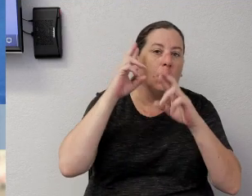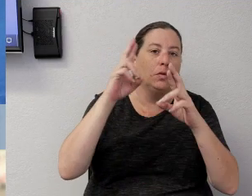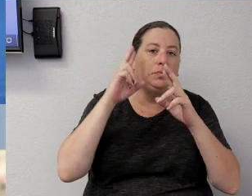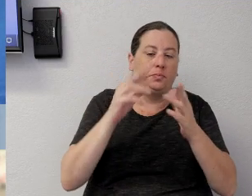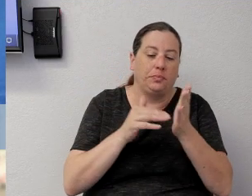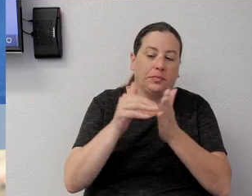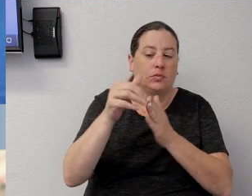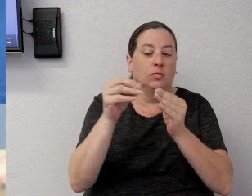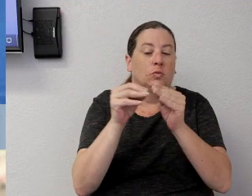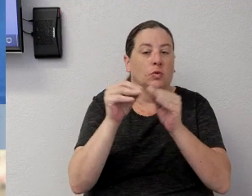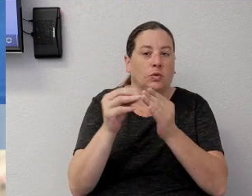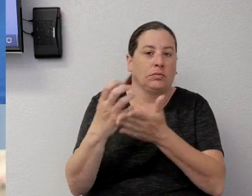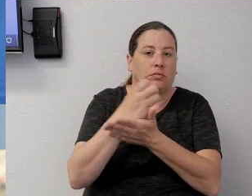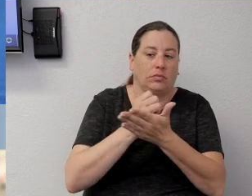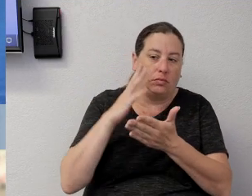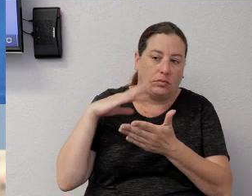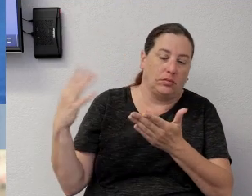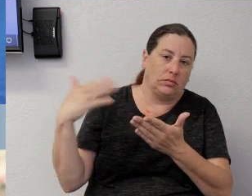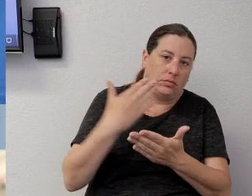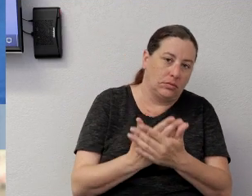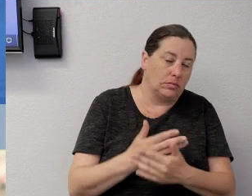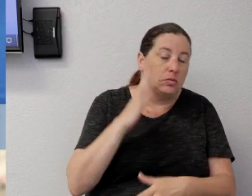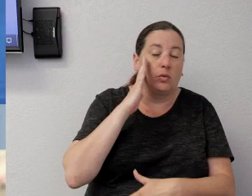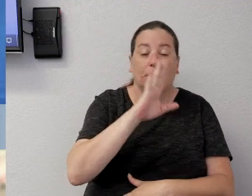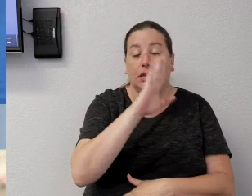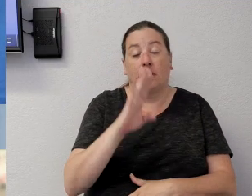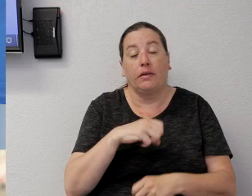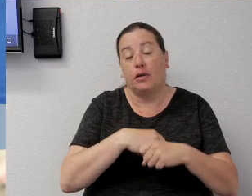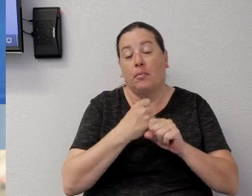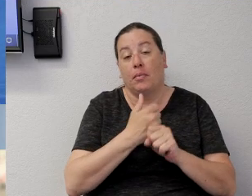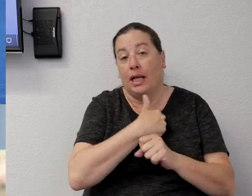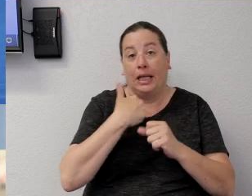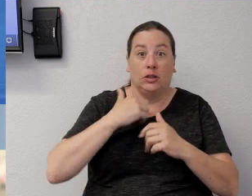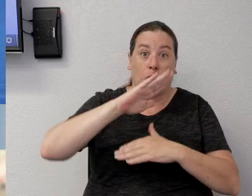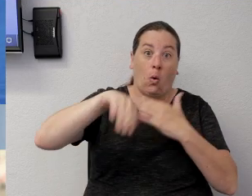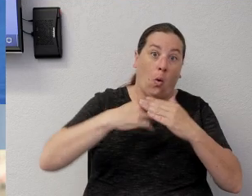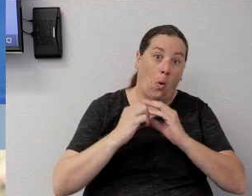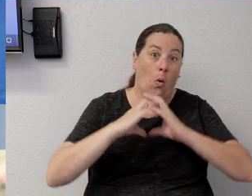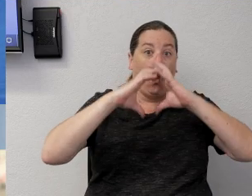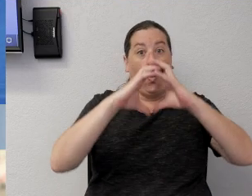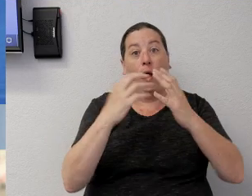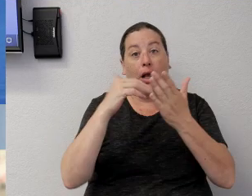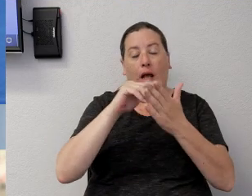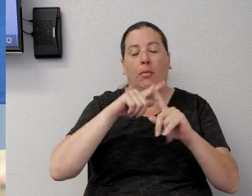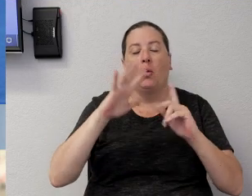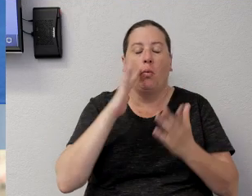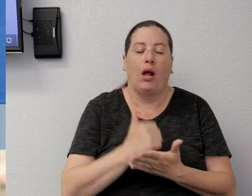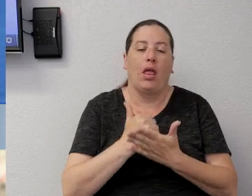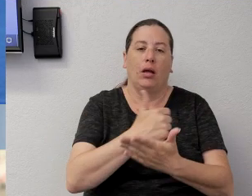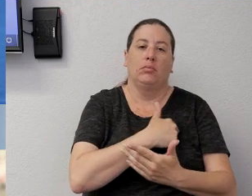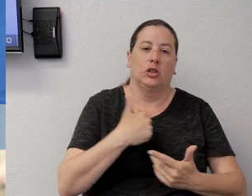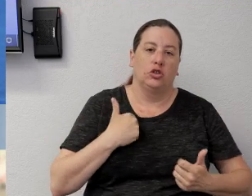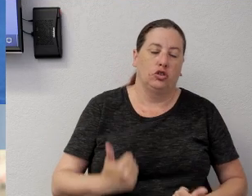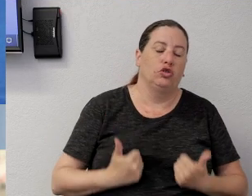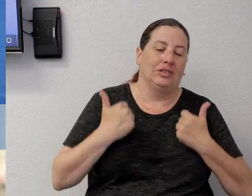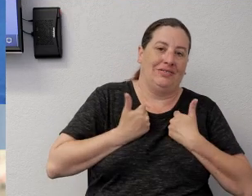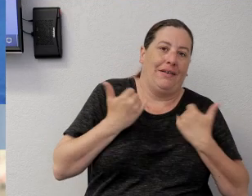will come in. It will never make us whole, but it will help us survive this. Right. So that's